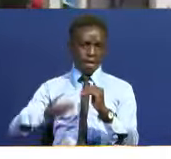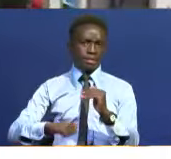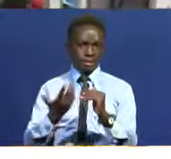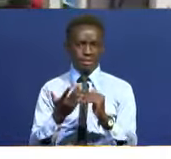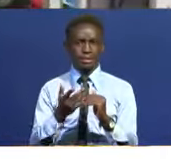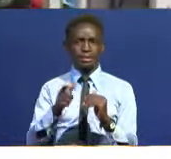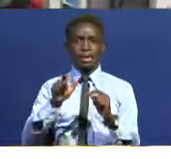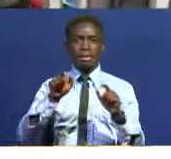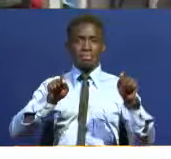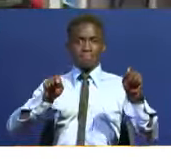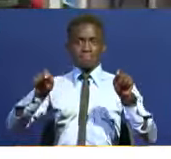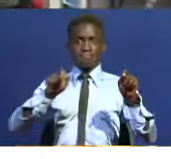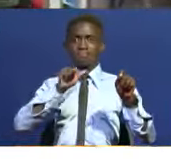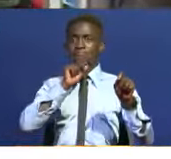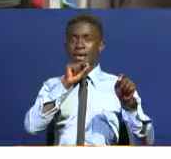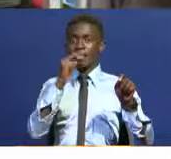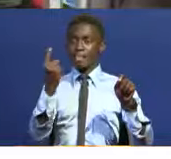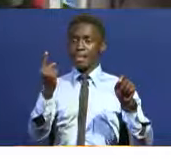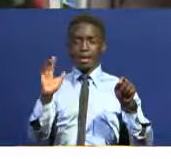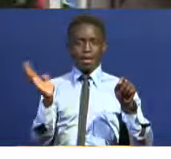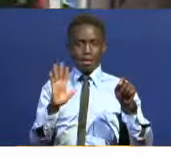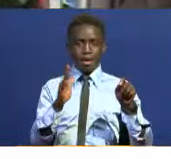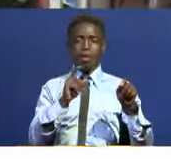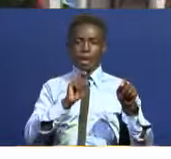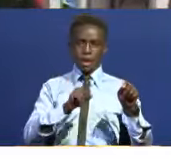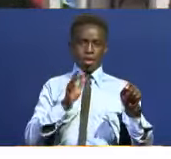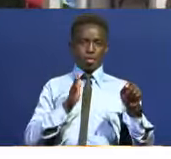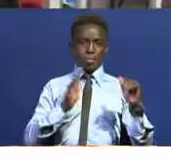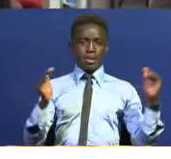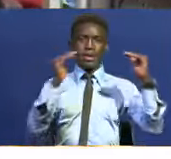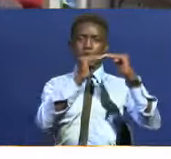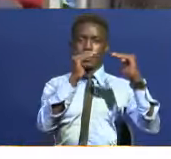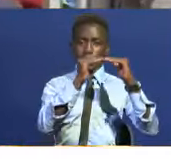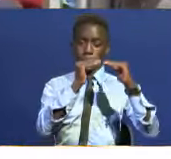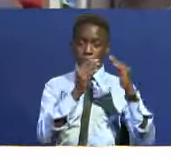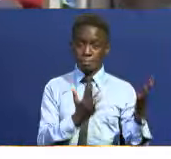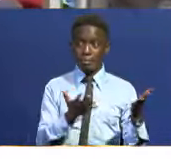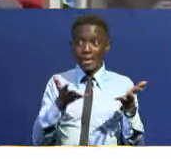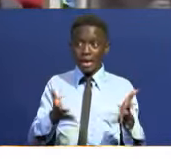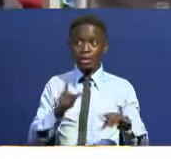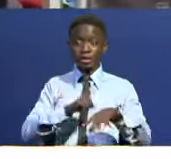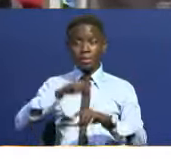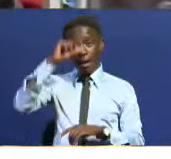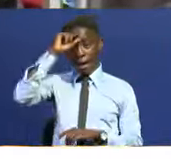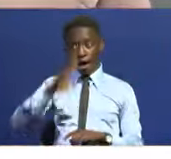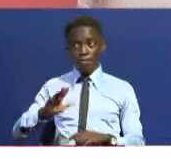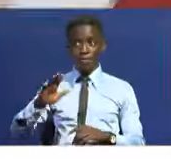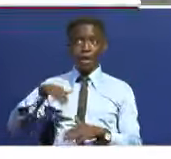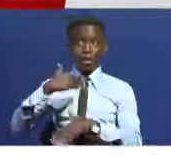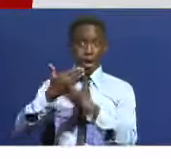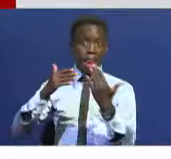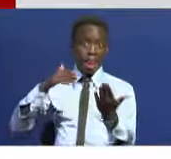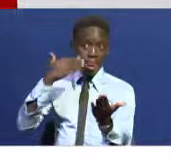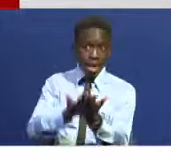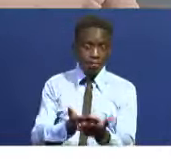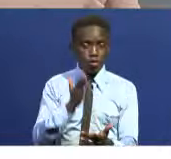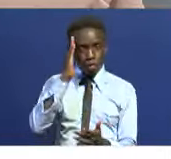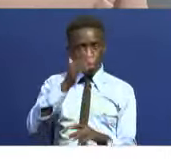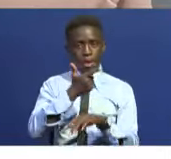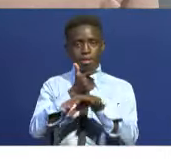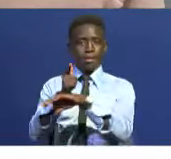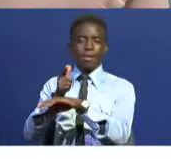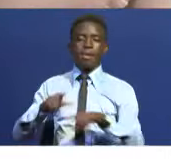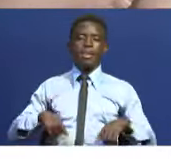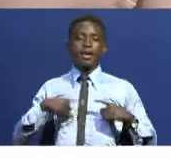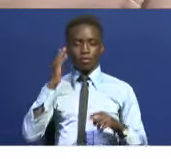dominated by the males alone. But for now, Arangi, we're still waiting. As and when those governors arrive to the podium, we'll be coming back to you live. Back to you,